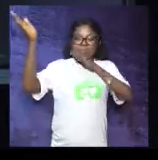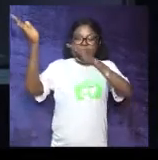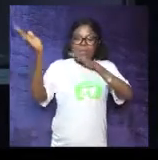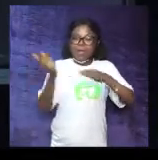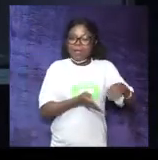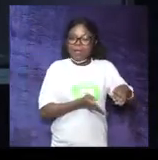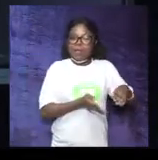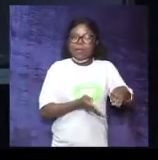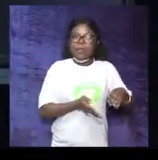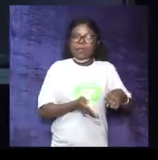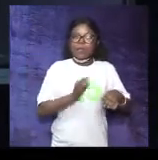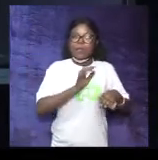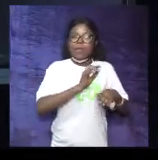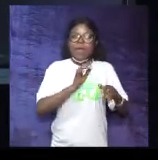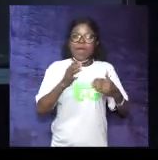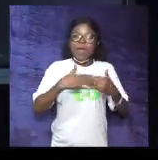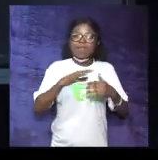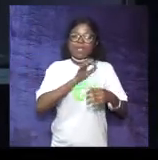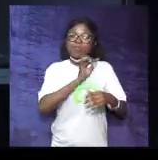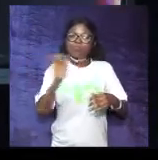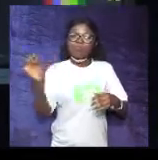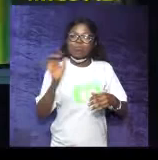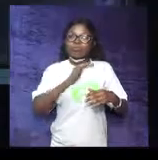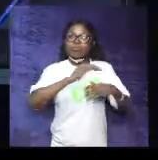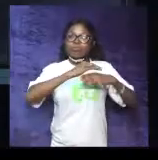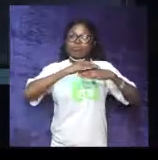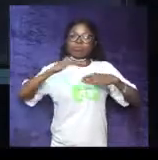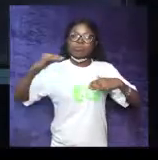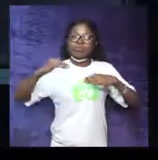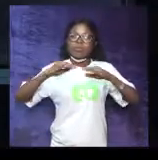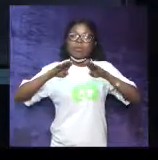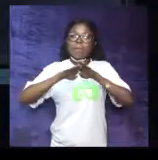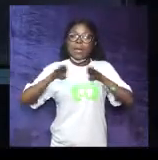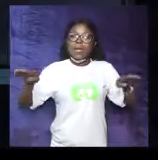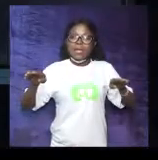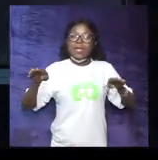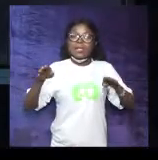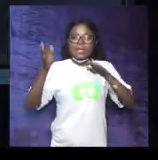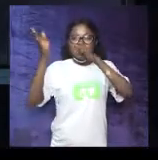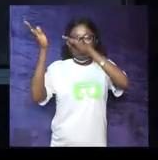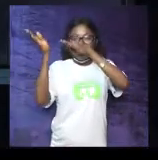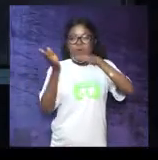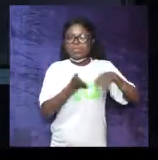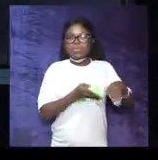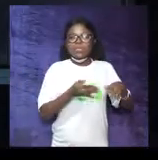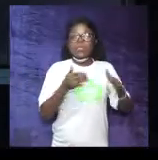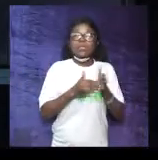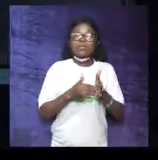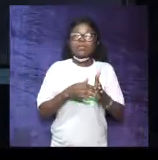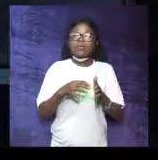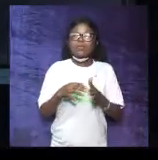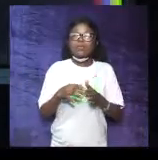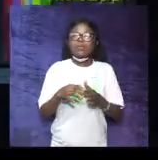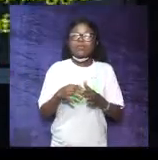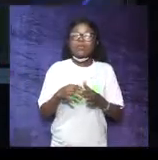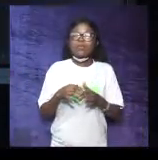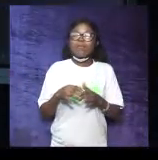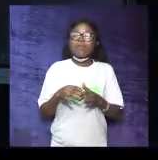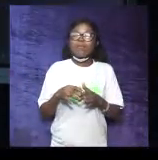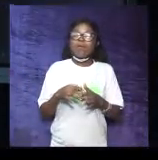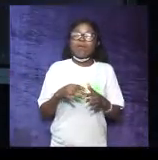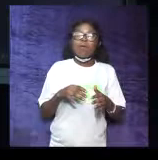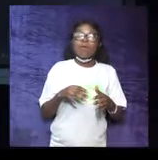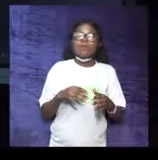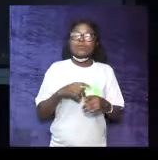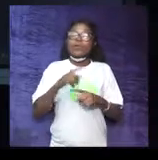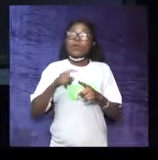line across. You have a transversal. Now when you have a line crossing parallel lines like this, I've said that when